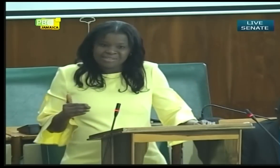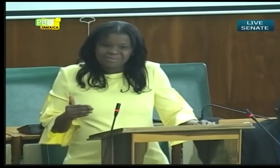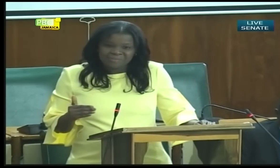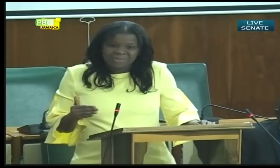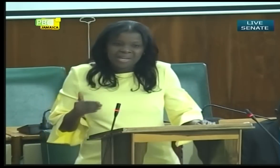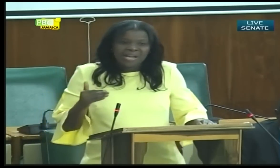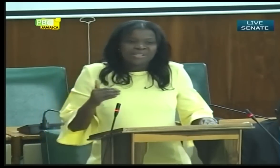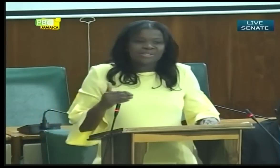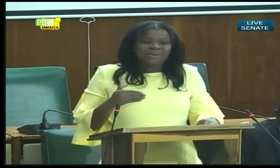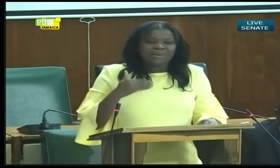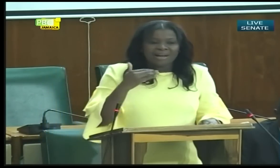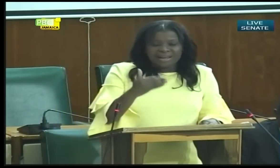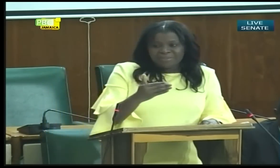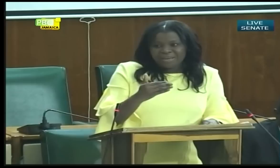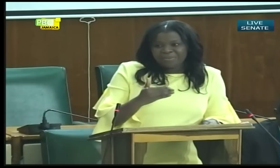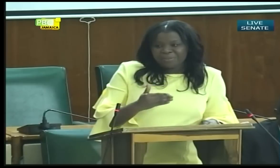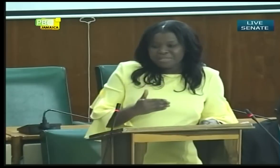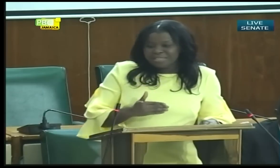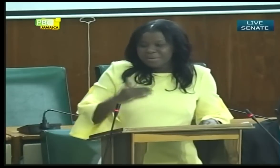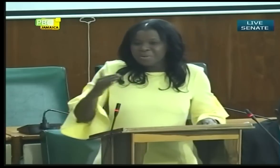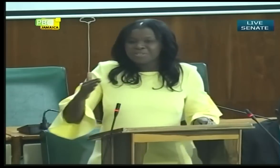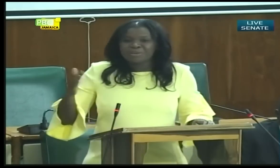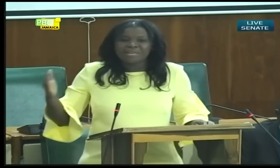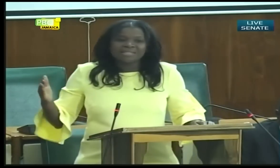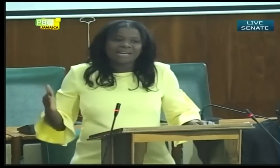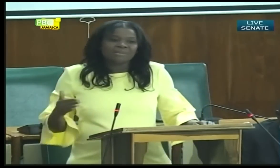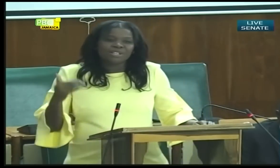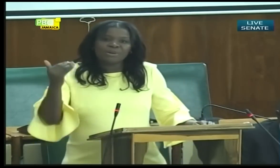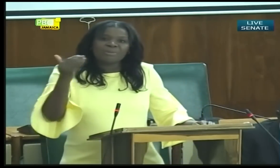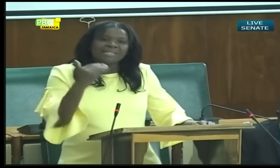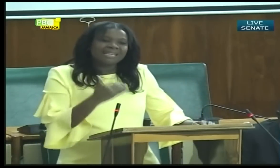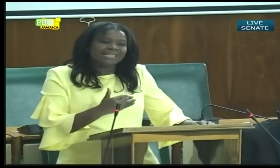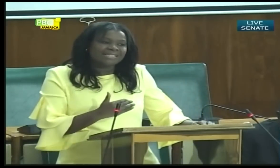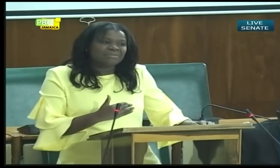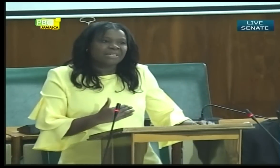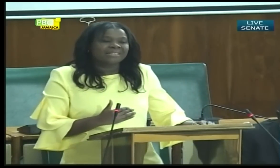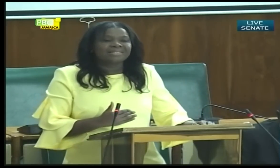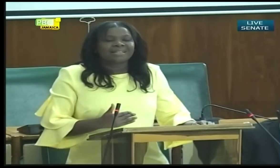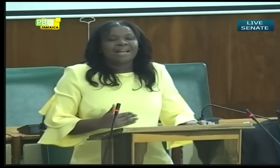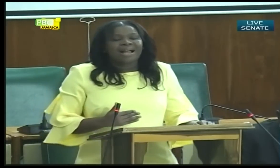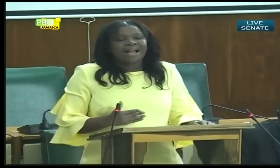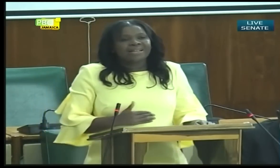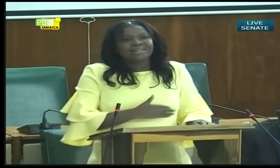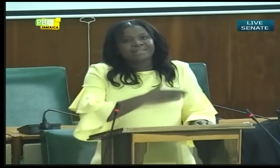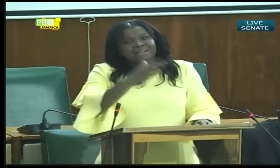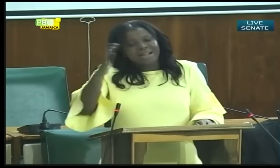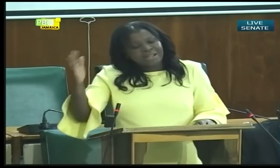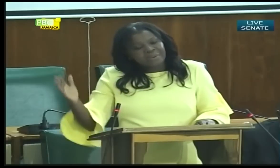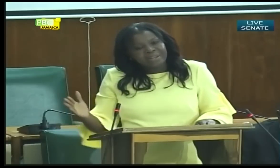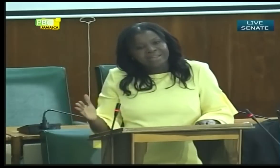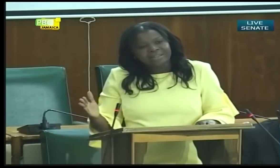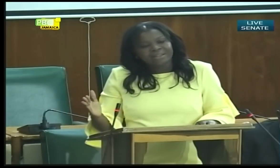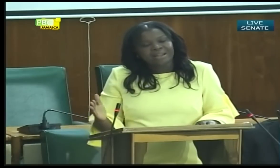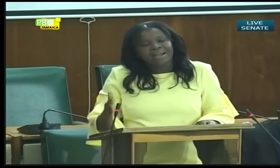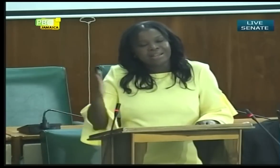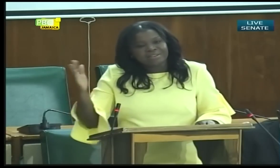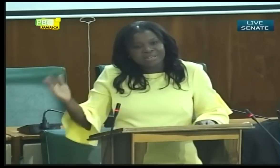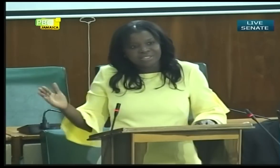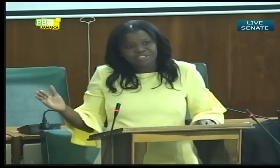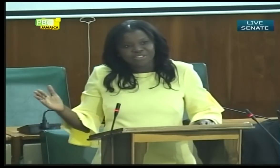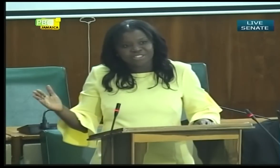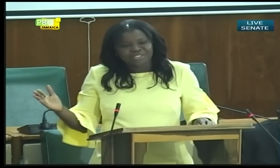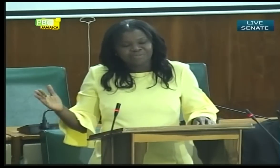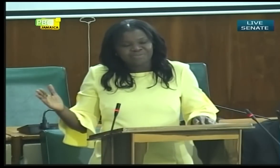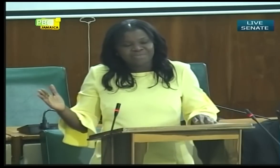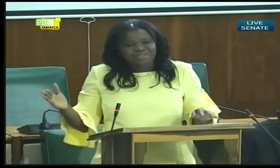title. So I buy a property and I want it for my child, but I don't want to put my child's name on it. And I go ahead and I create